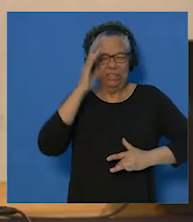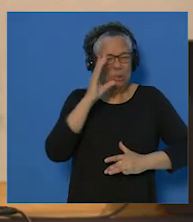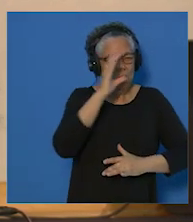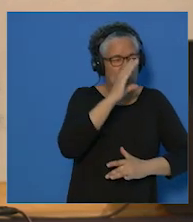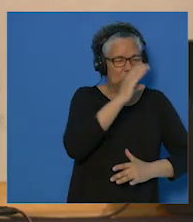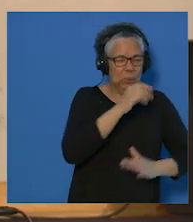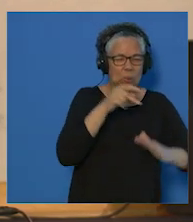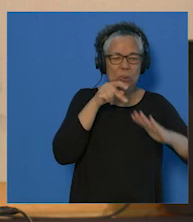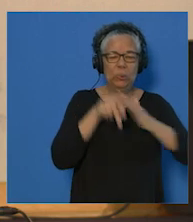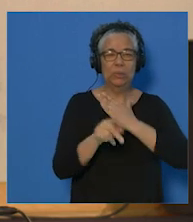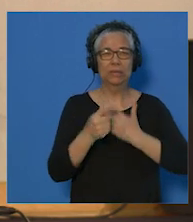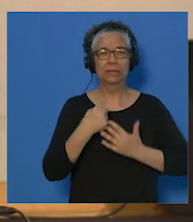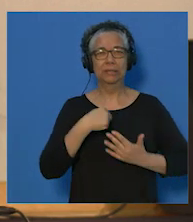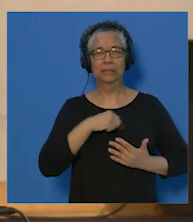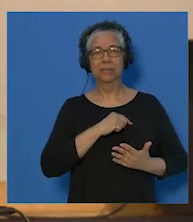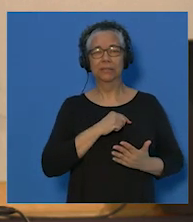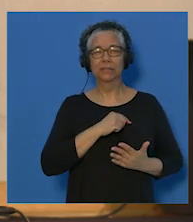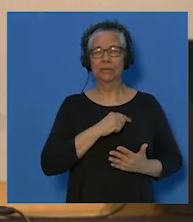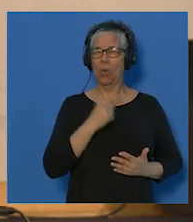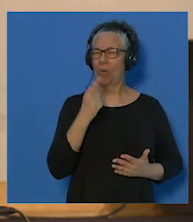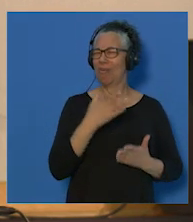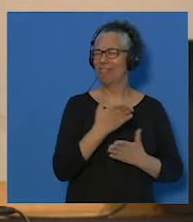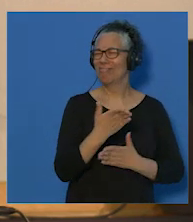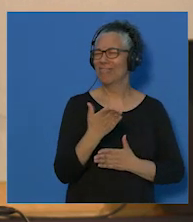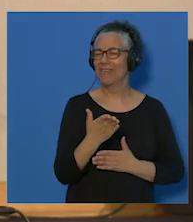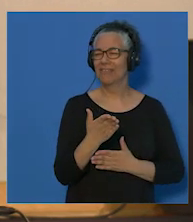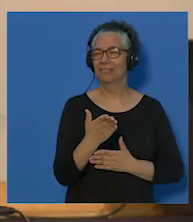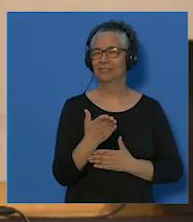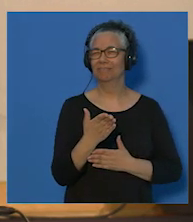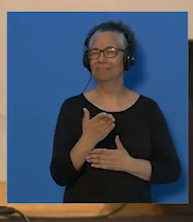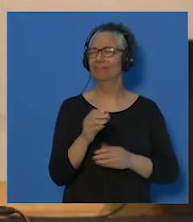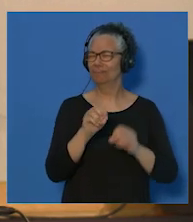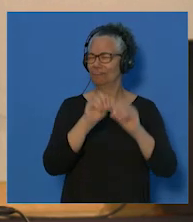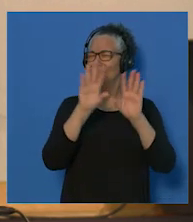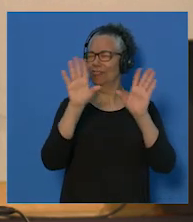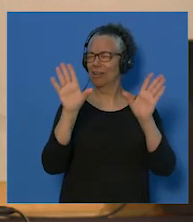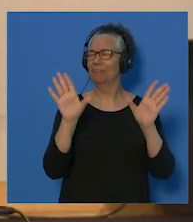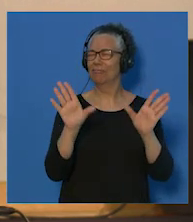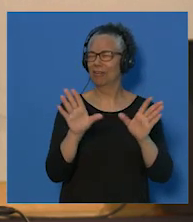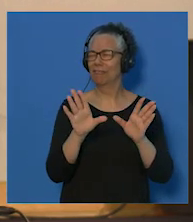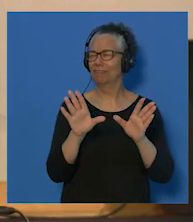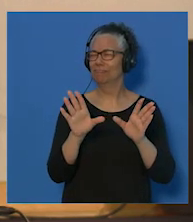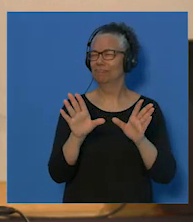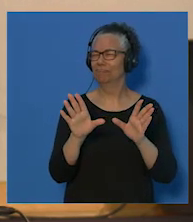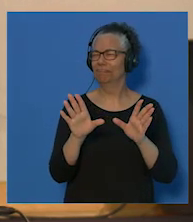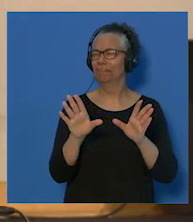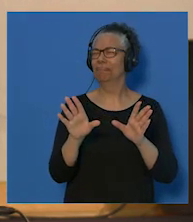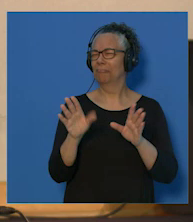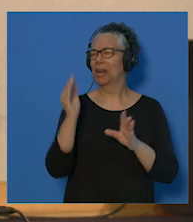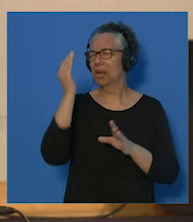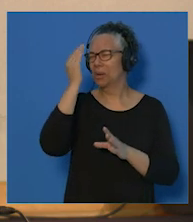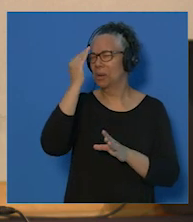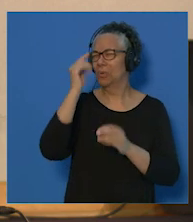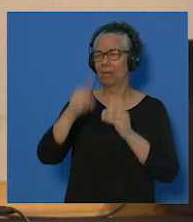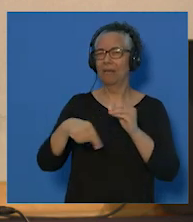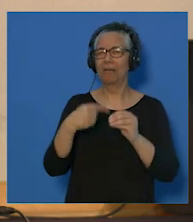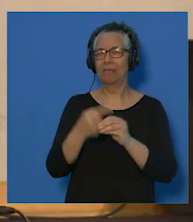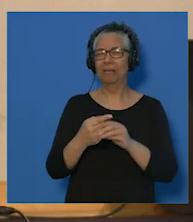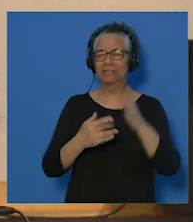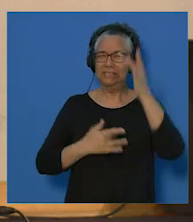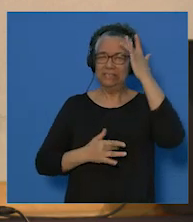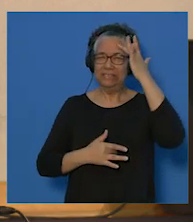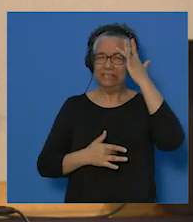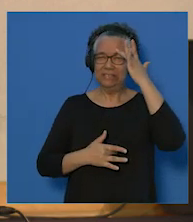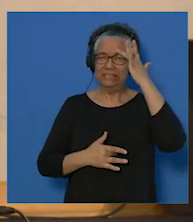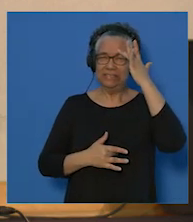us. One of the things that I am clear about concerning this virus is it's after